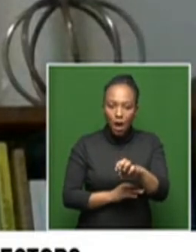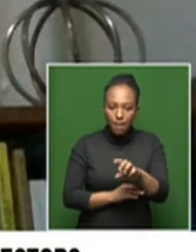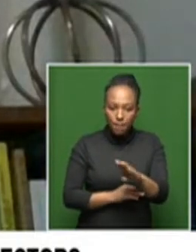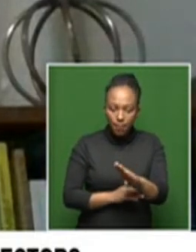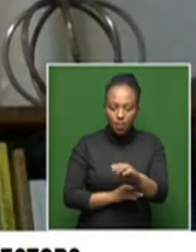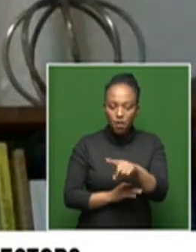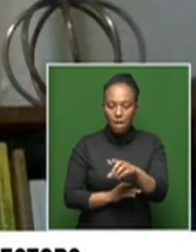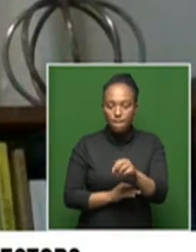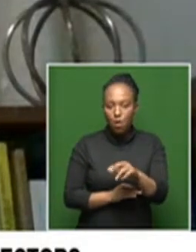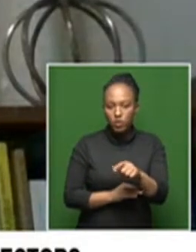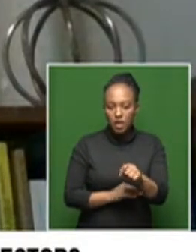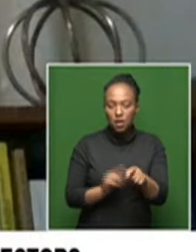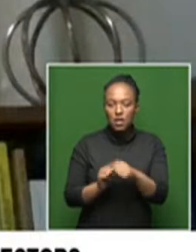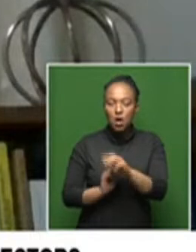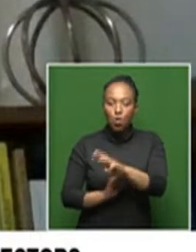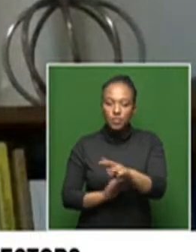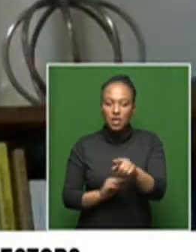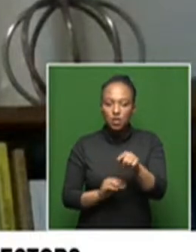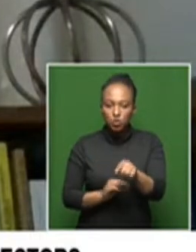website